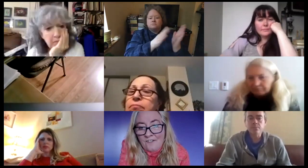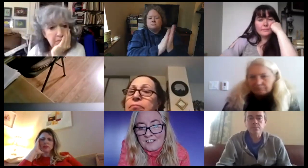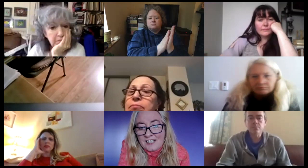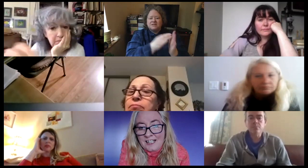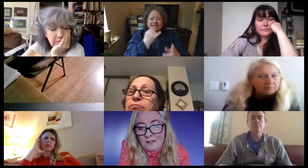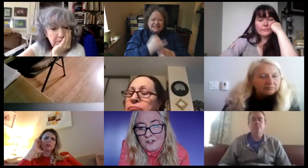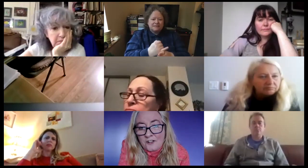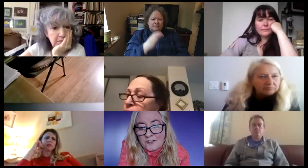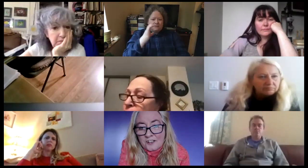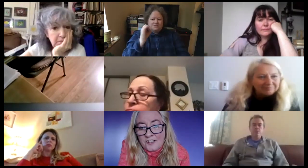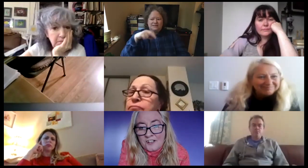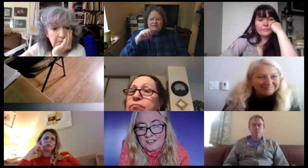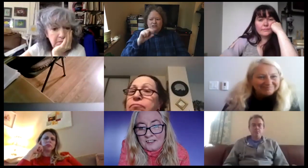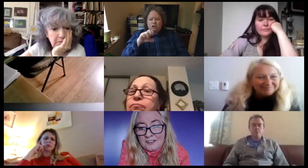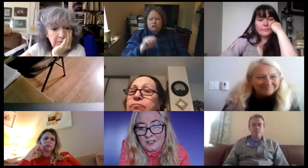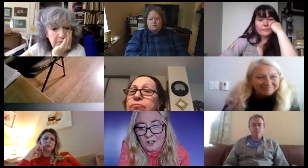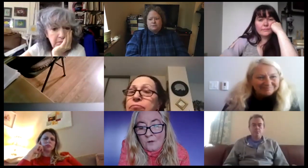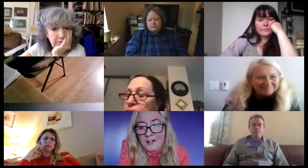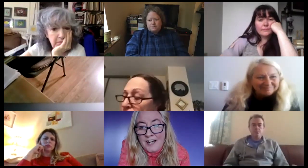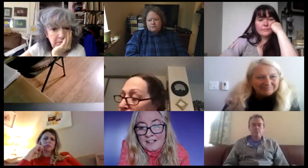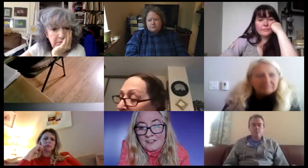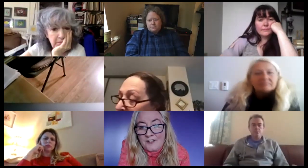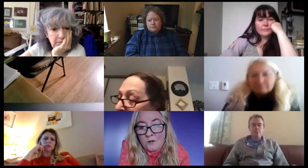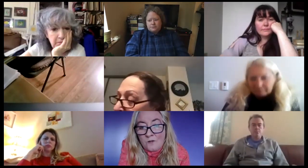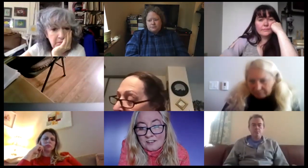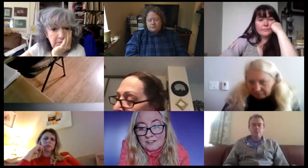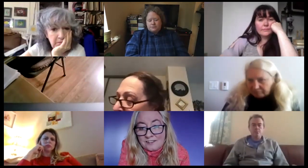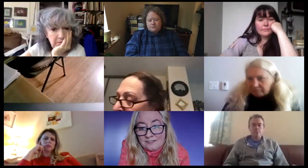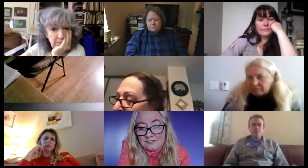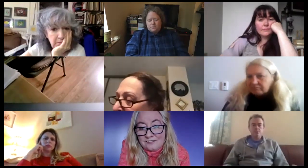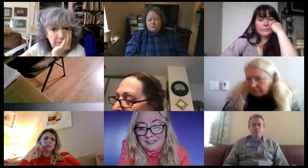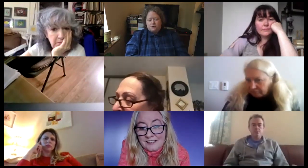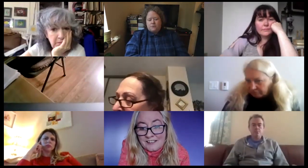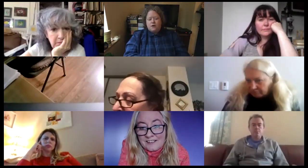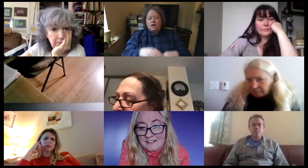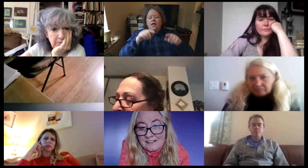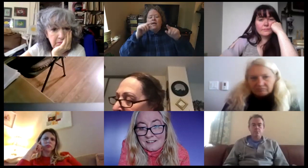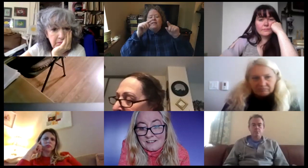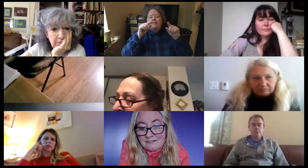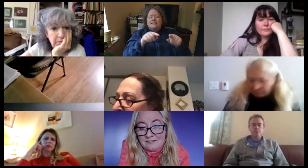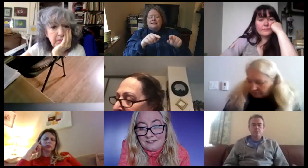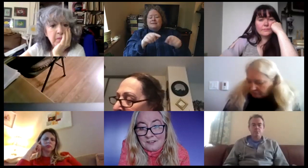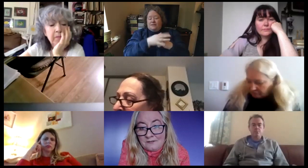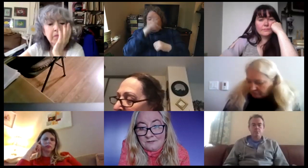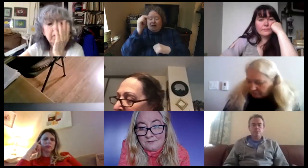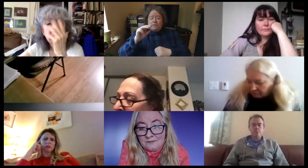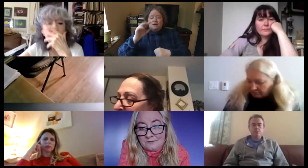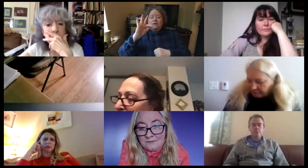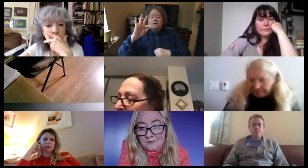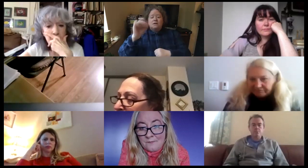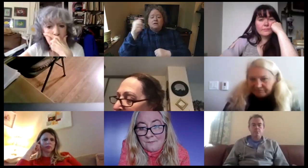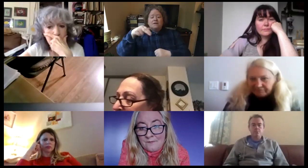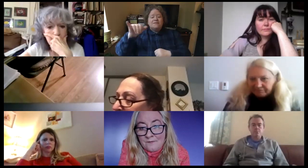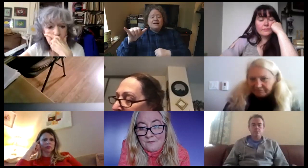deaf sign language users were not noted in the census.